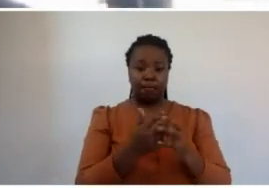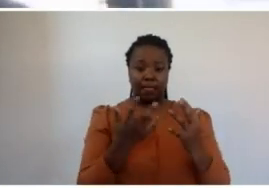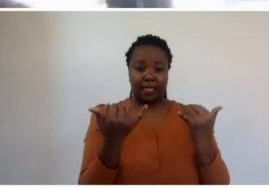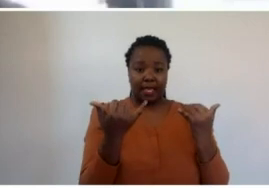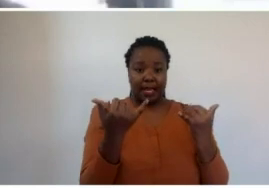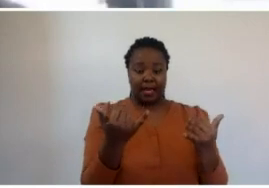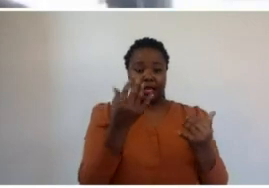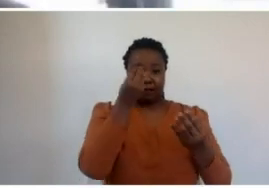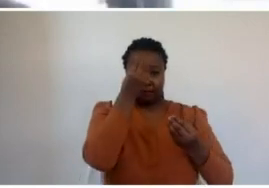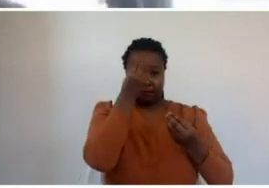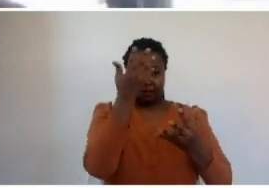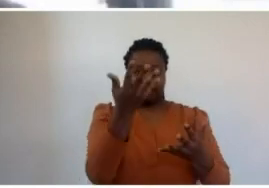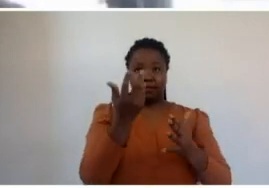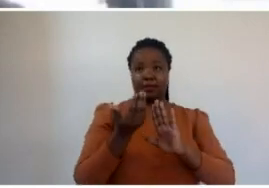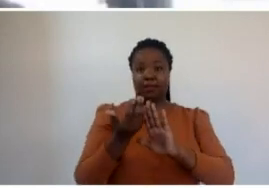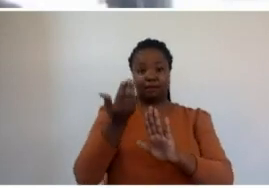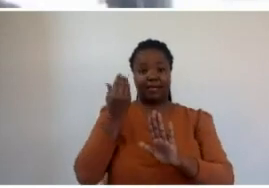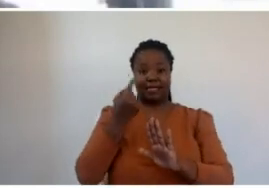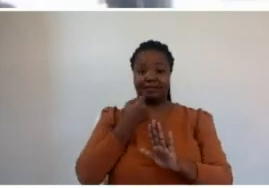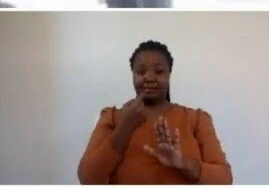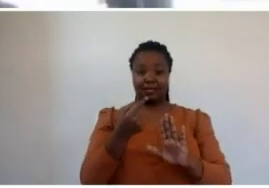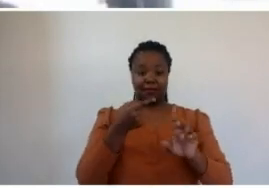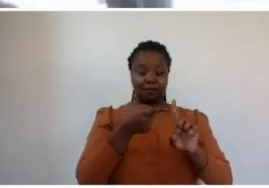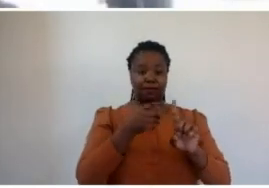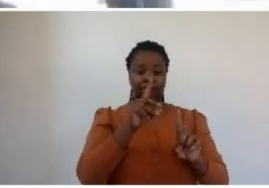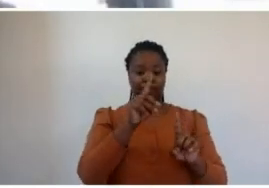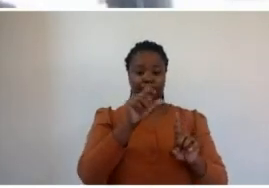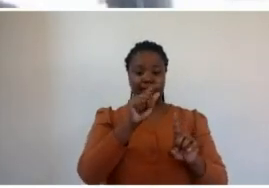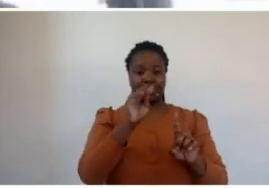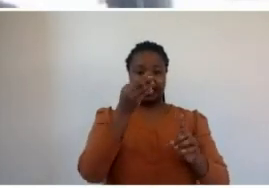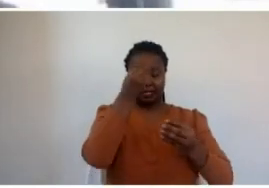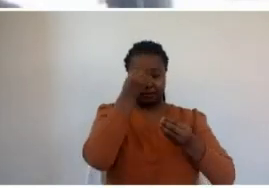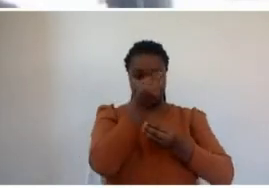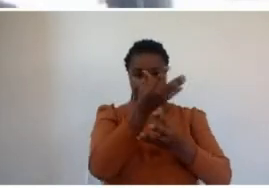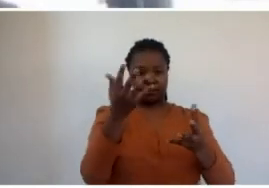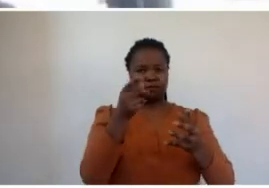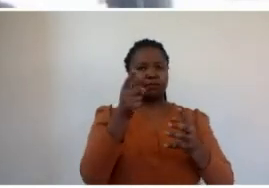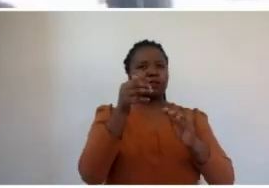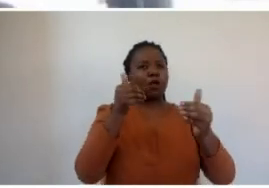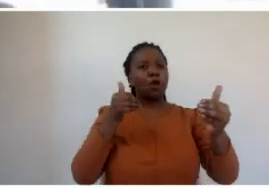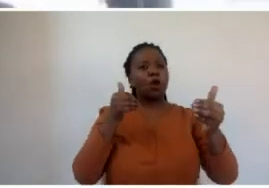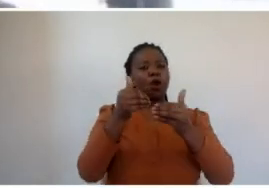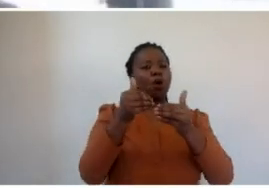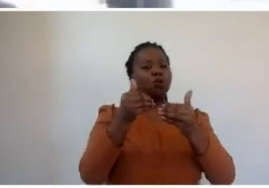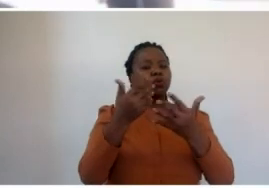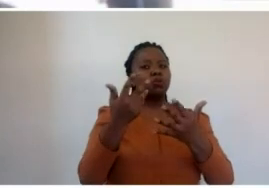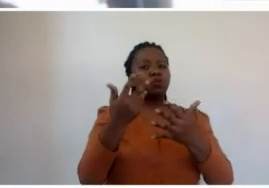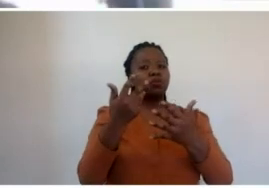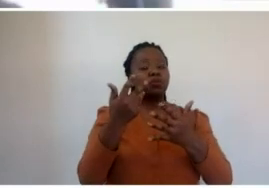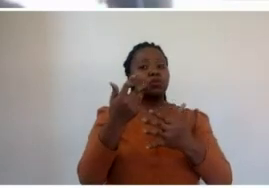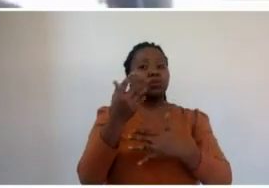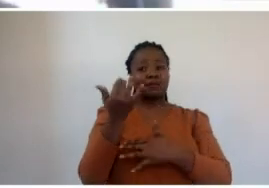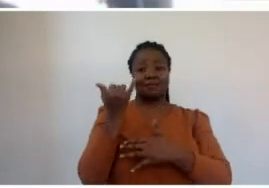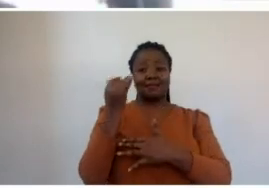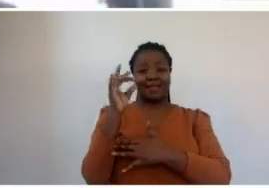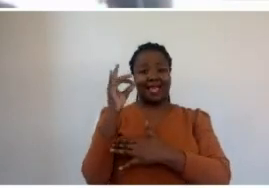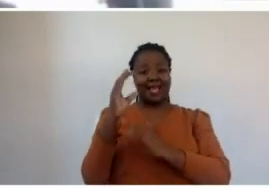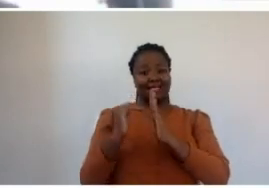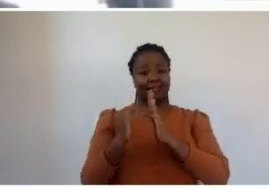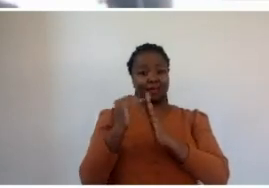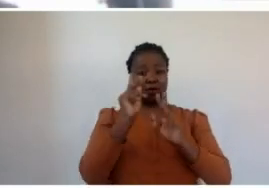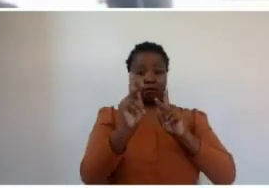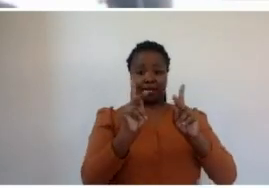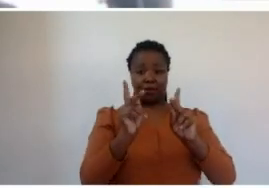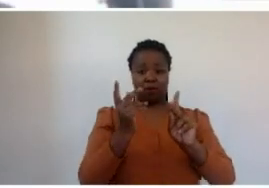our figures, our data, which is that something very close to 80 million people last year were refugees,